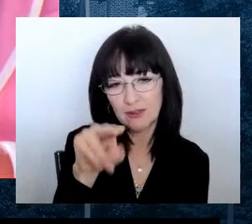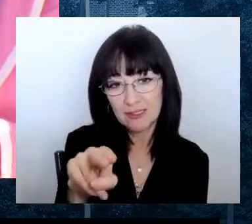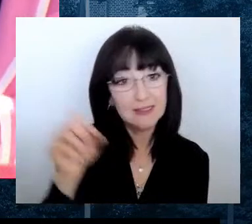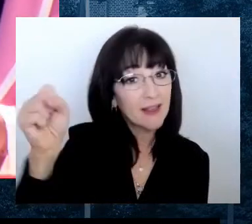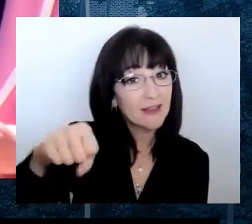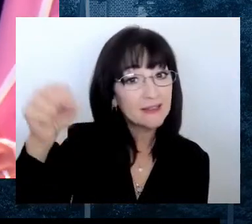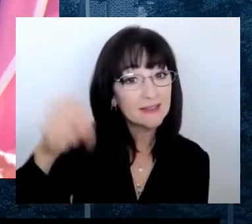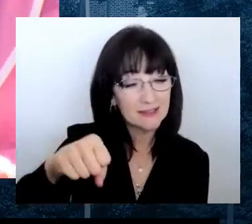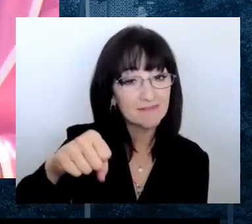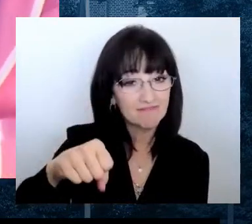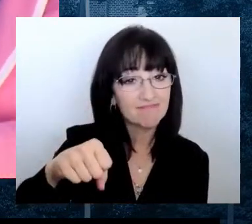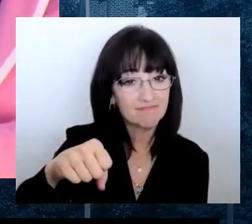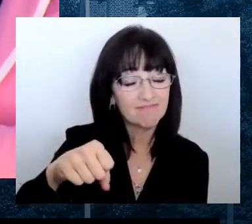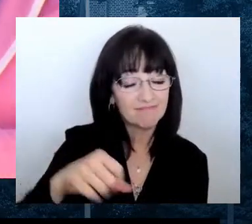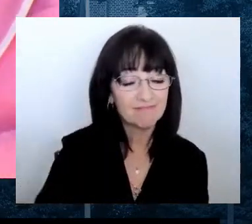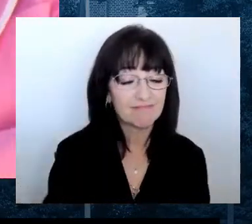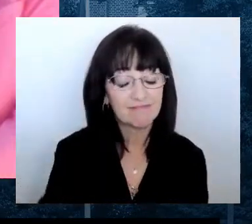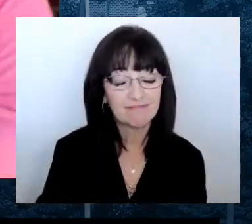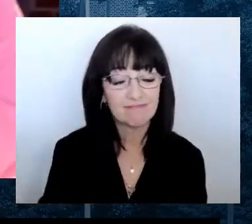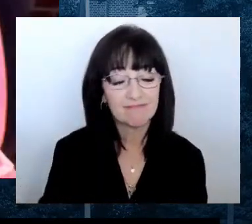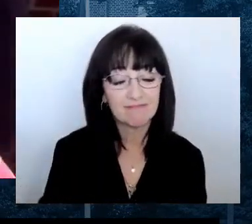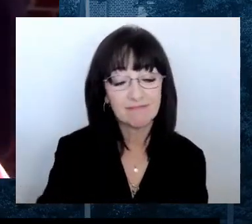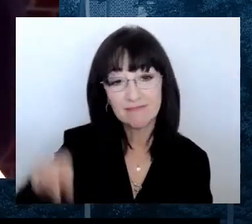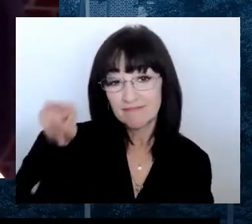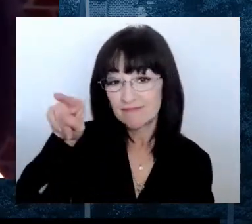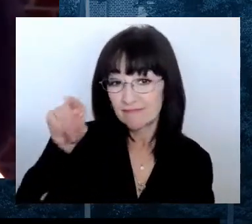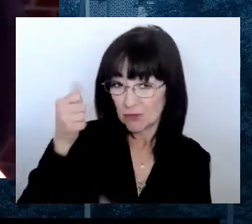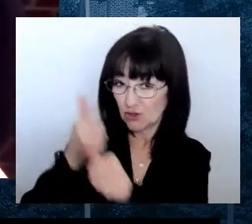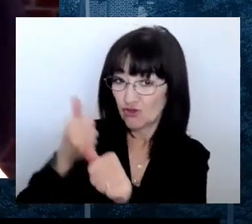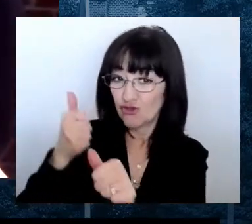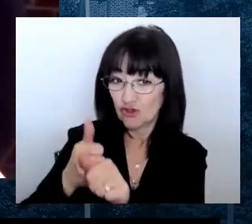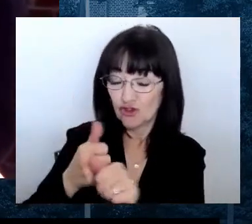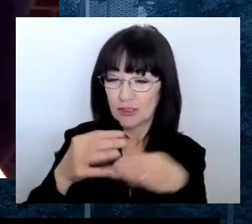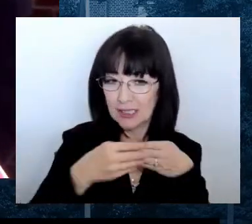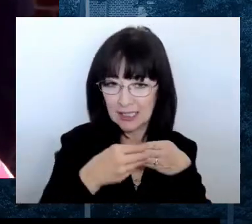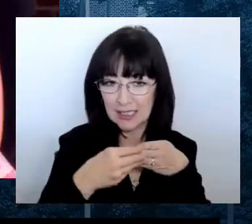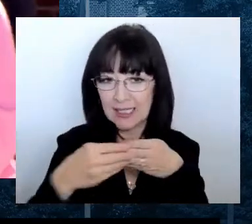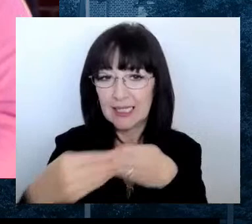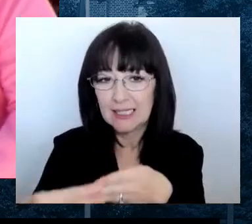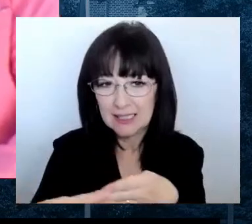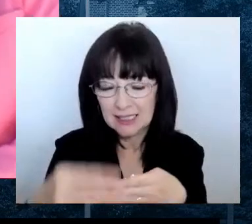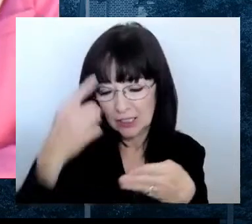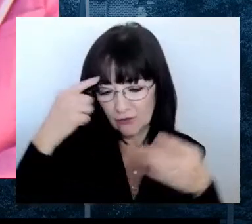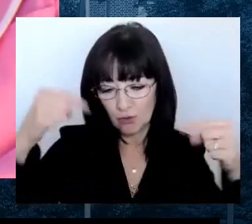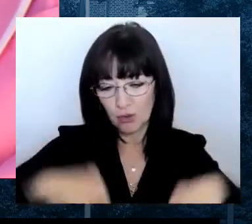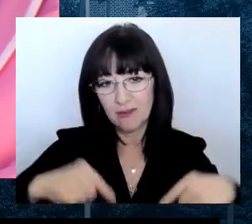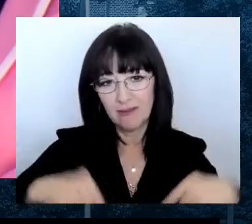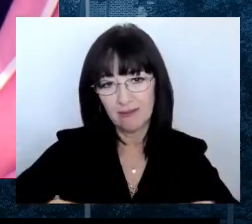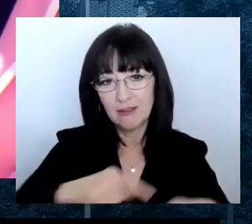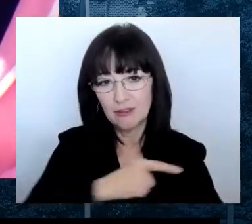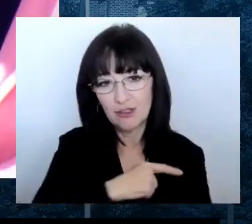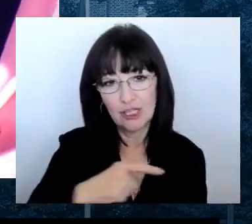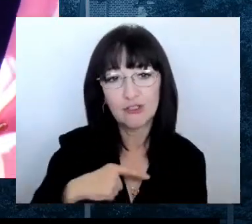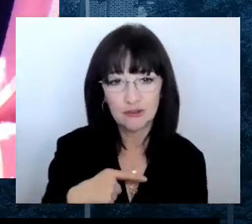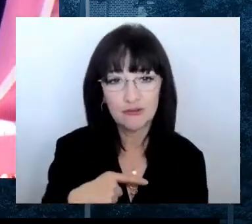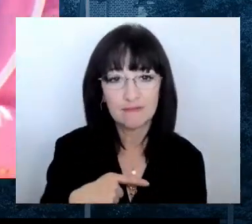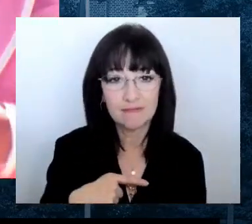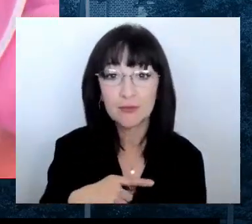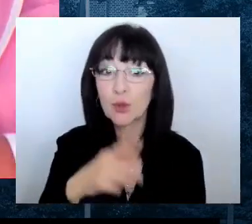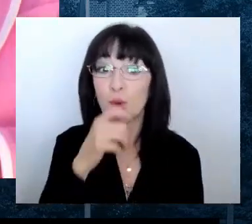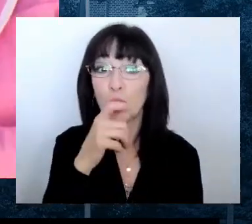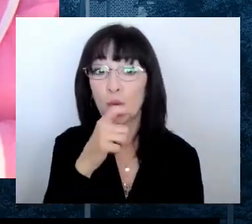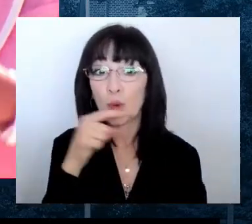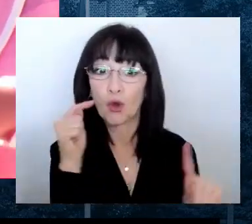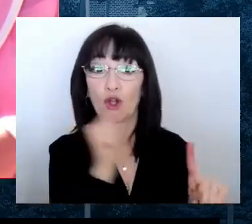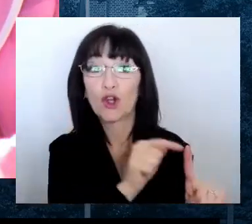She paved the way for this bill to be here today. It was her who started with state employees. And I have to tell you,